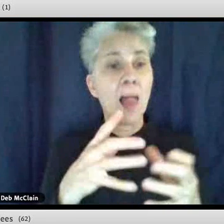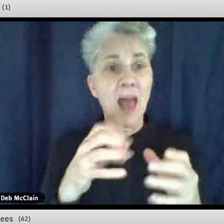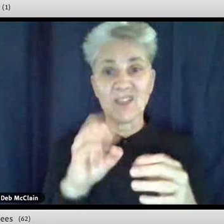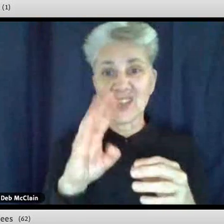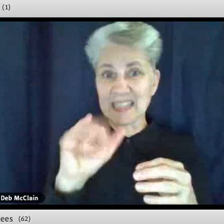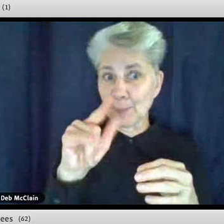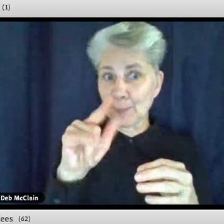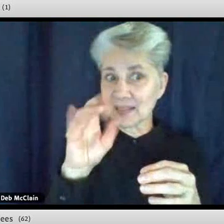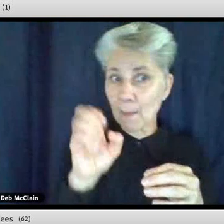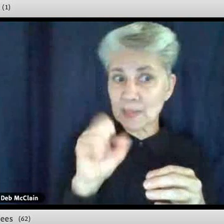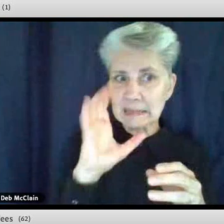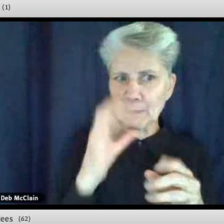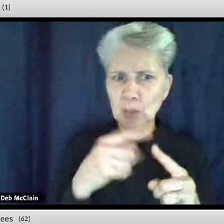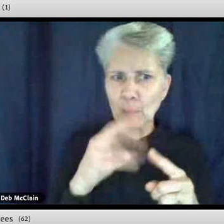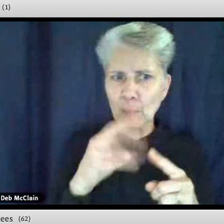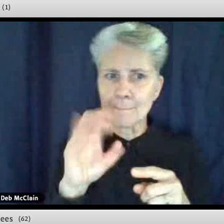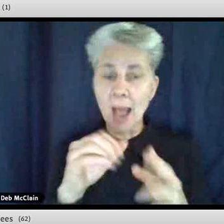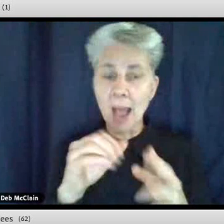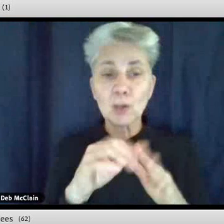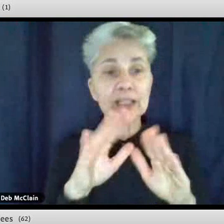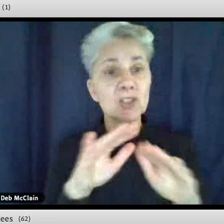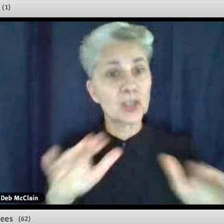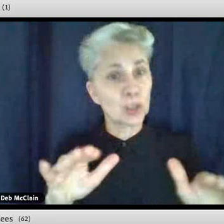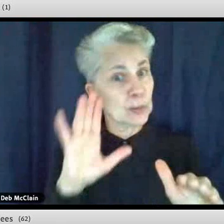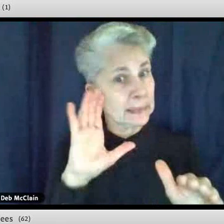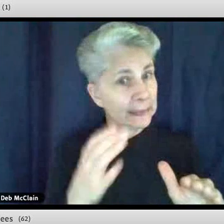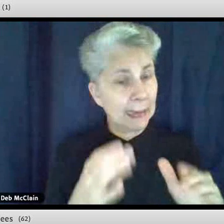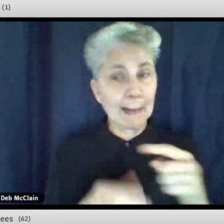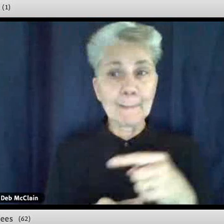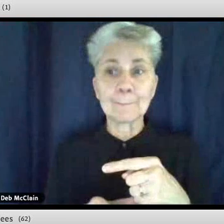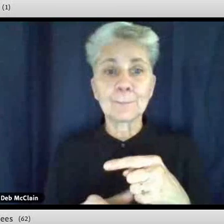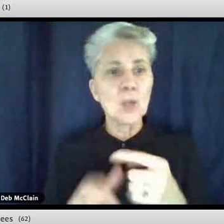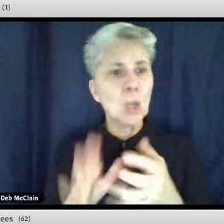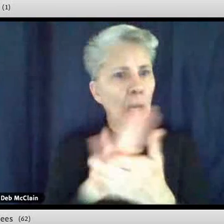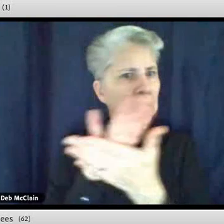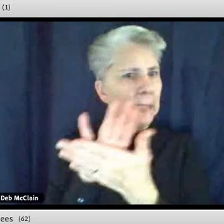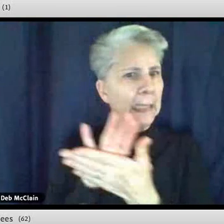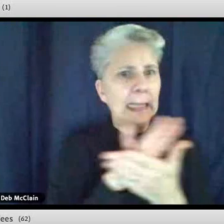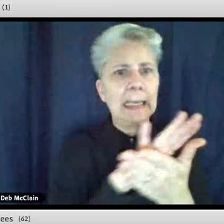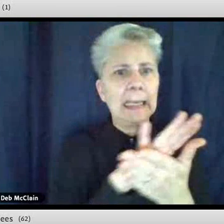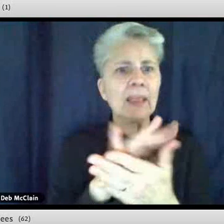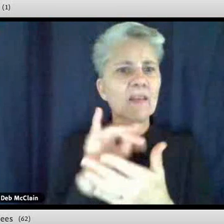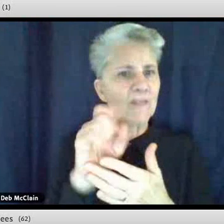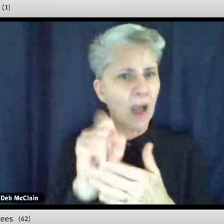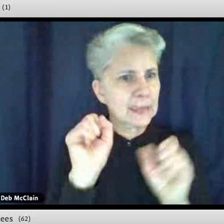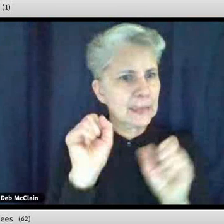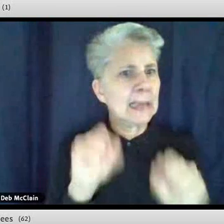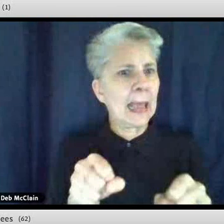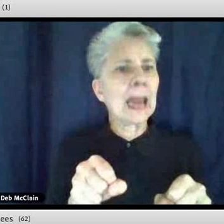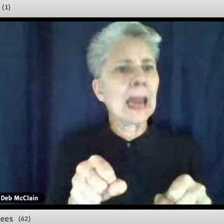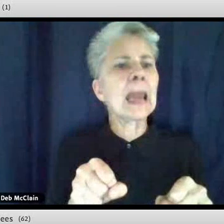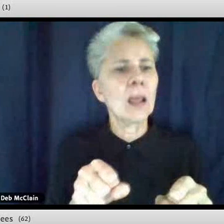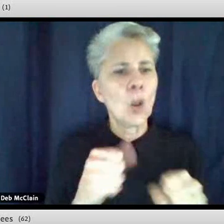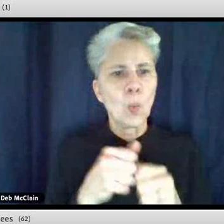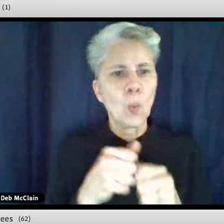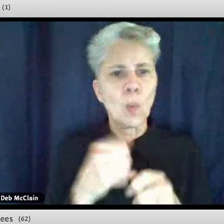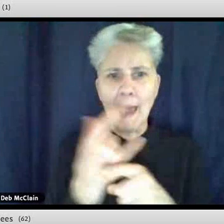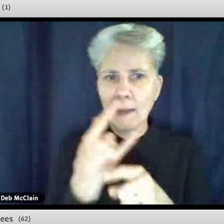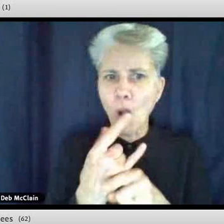are mild, and a lot of people do recover. A lot of the symptoms appear to be mild in children. You can